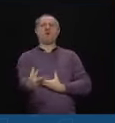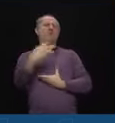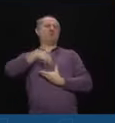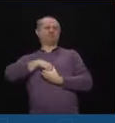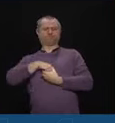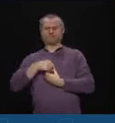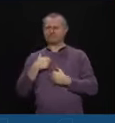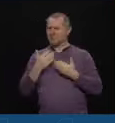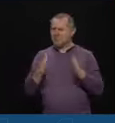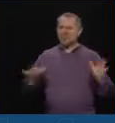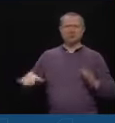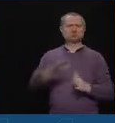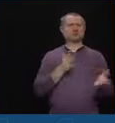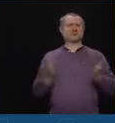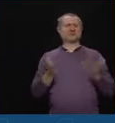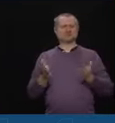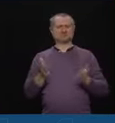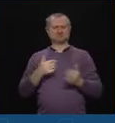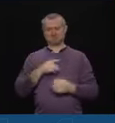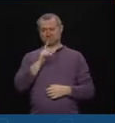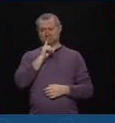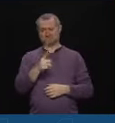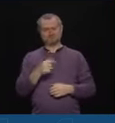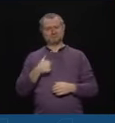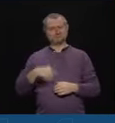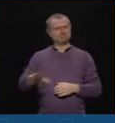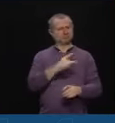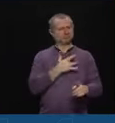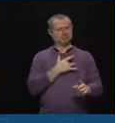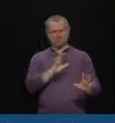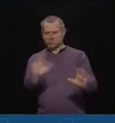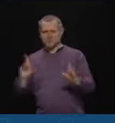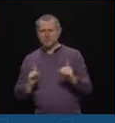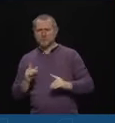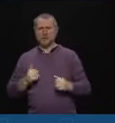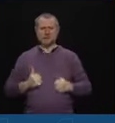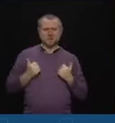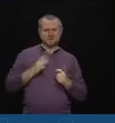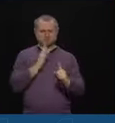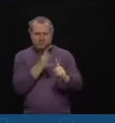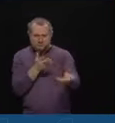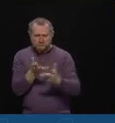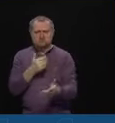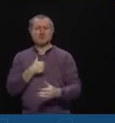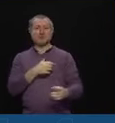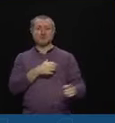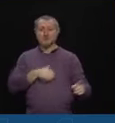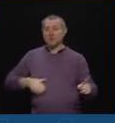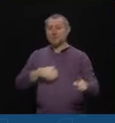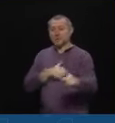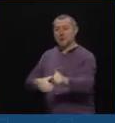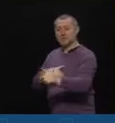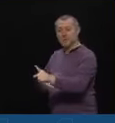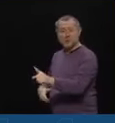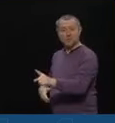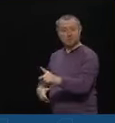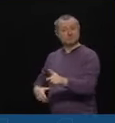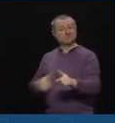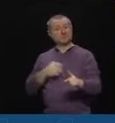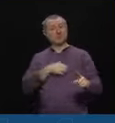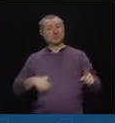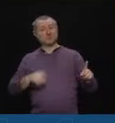really touches people's lives so directly. So to our mayors, I want to thank also Kelly Decker, Mayor of Port Jervis, for joining